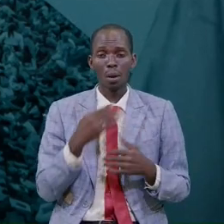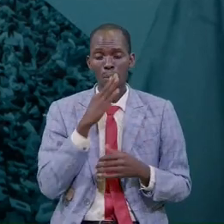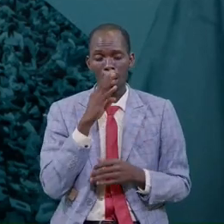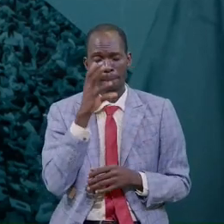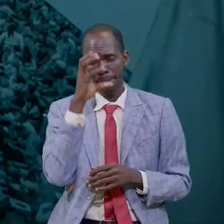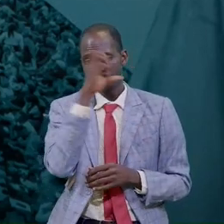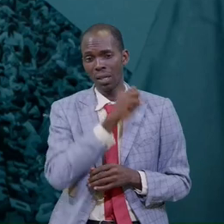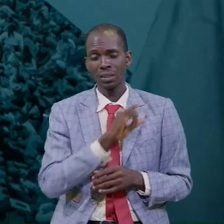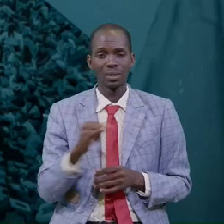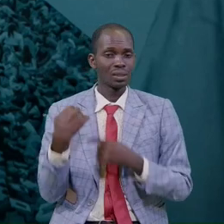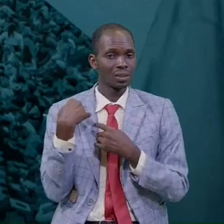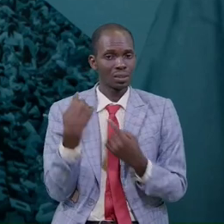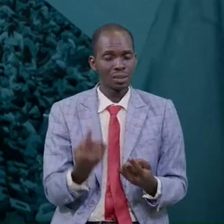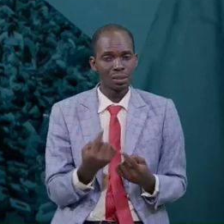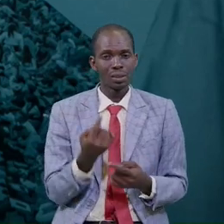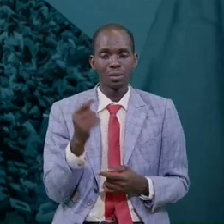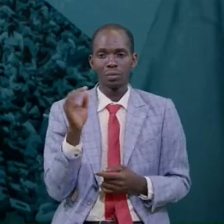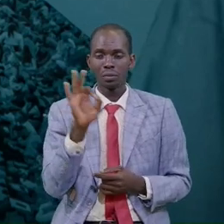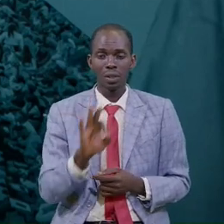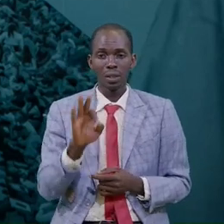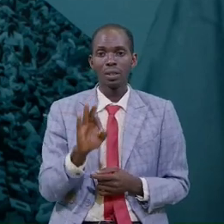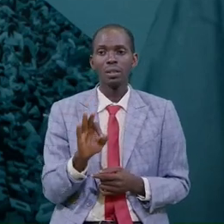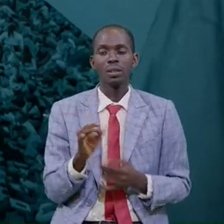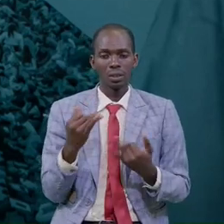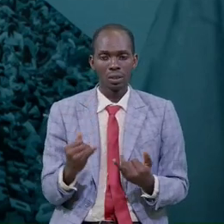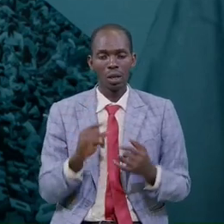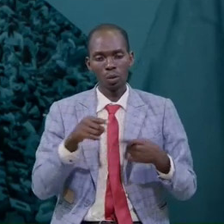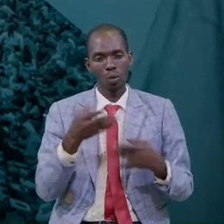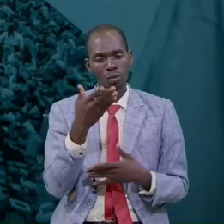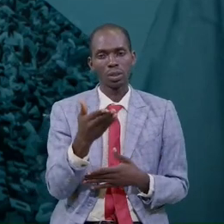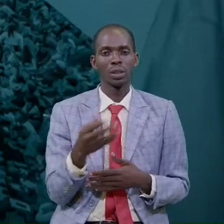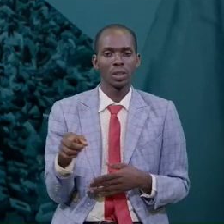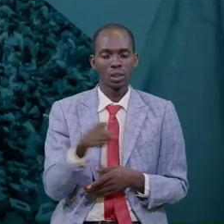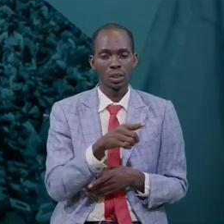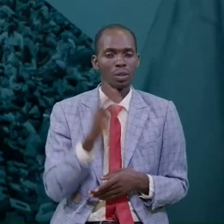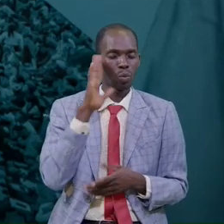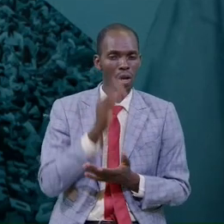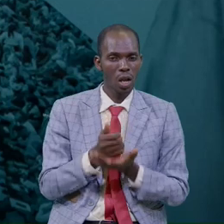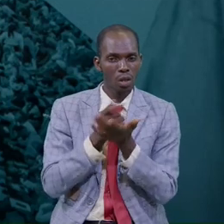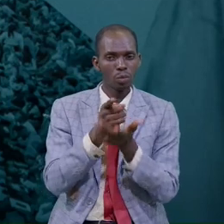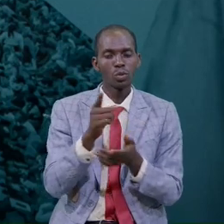there. They will help you to continue.